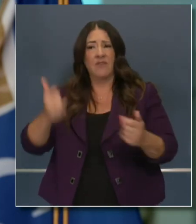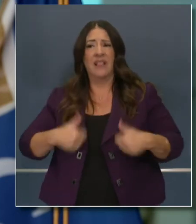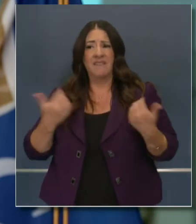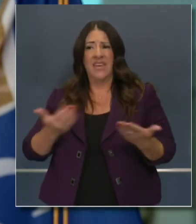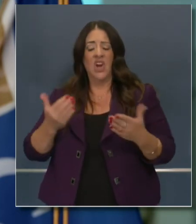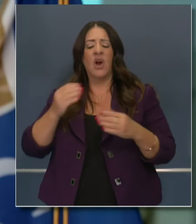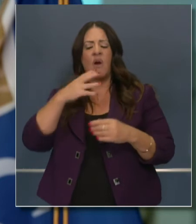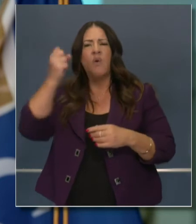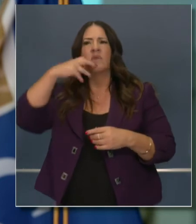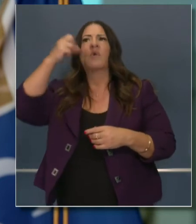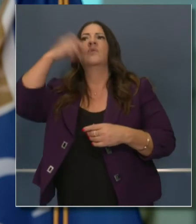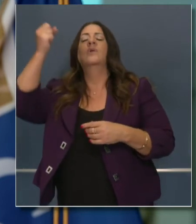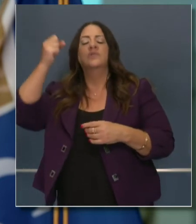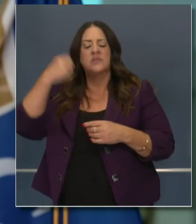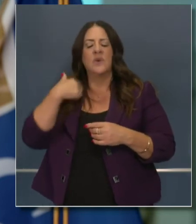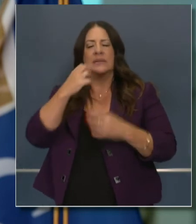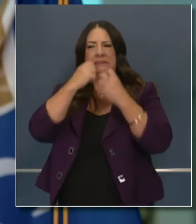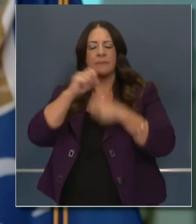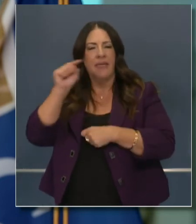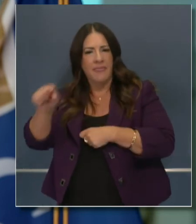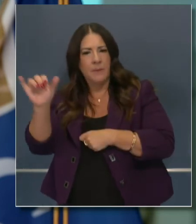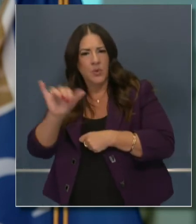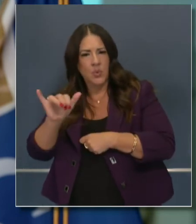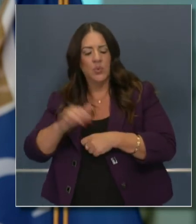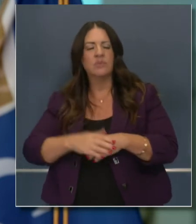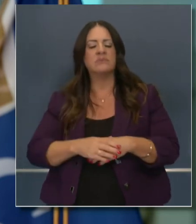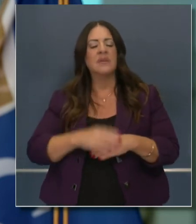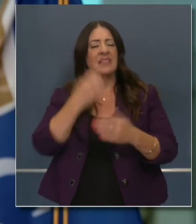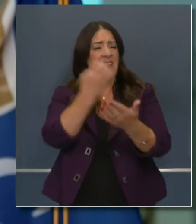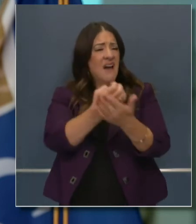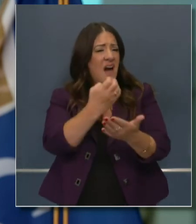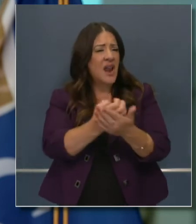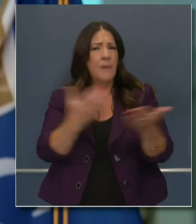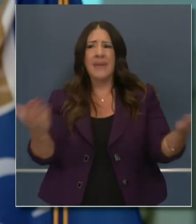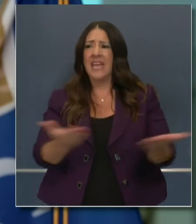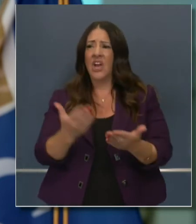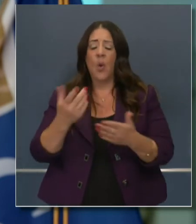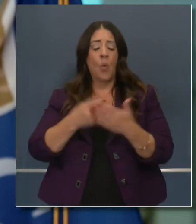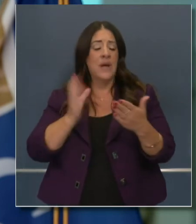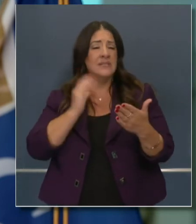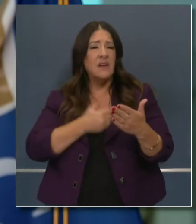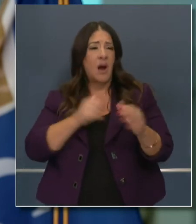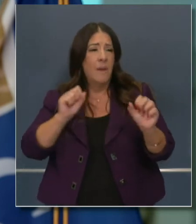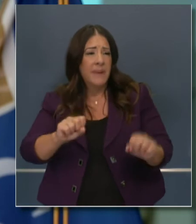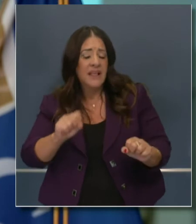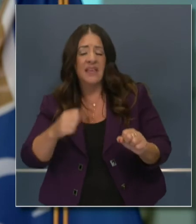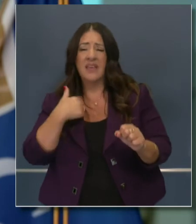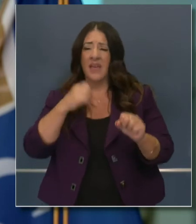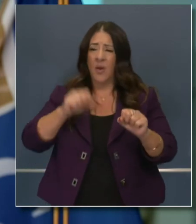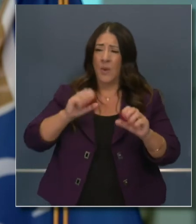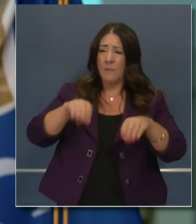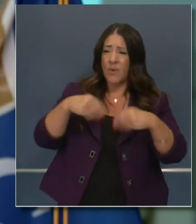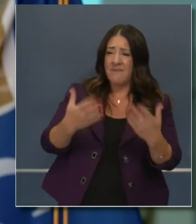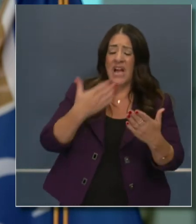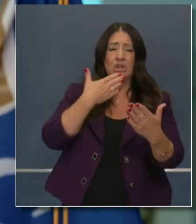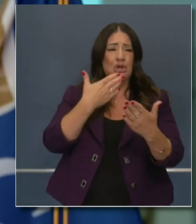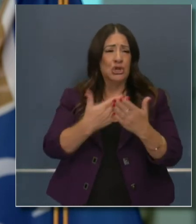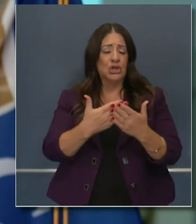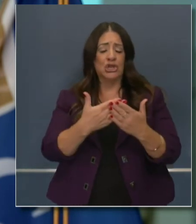will advance. The question is, where is the economy? The question is, what is our capacity to deliver on some of these